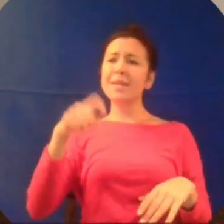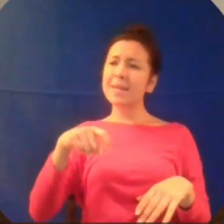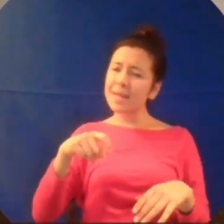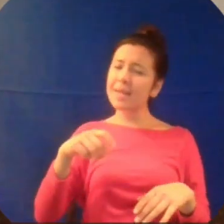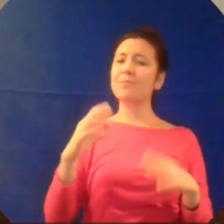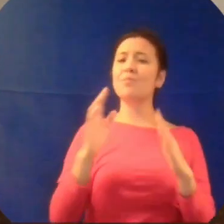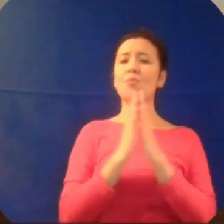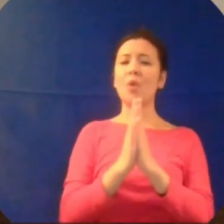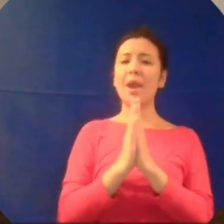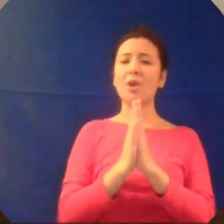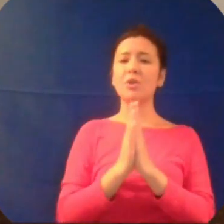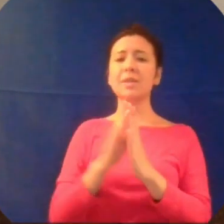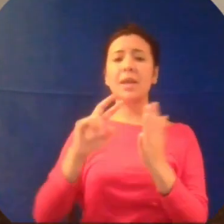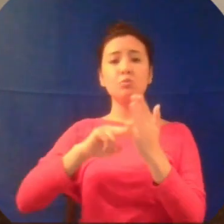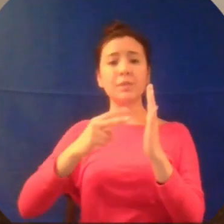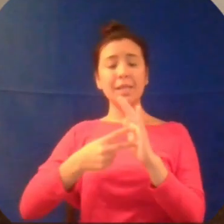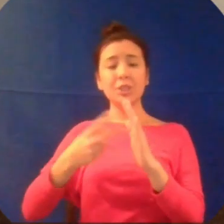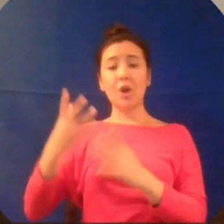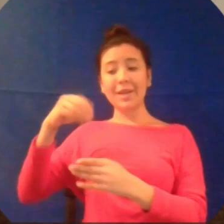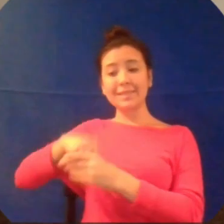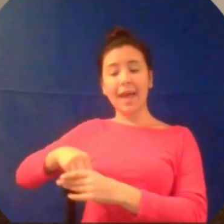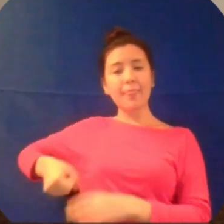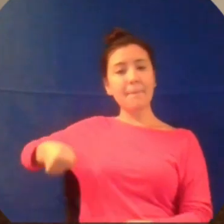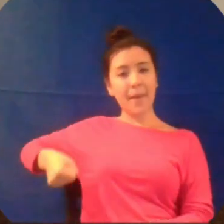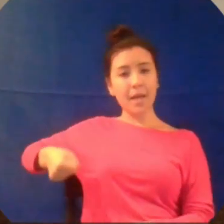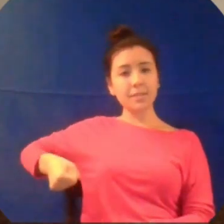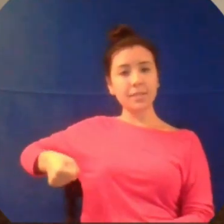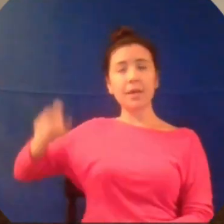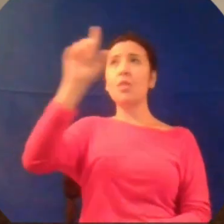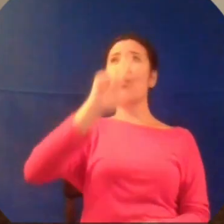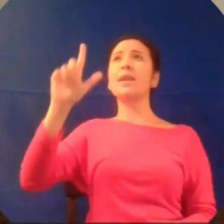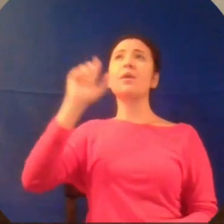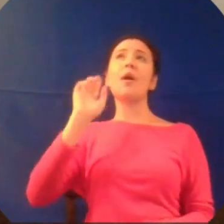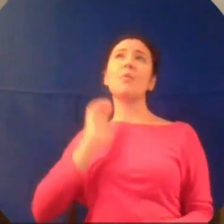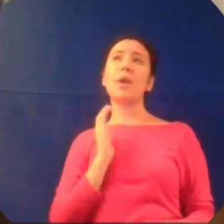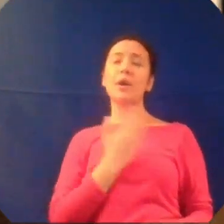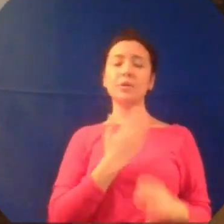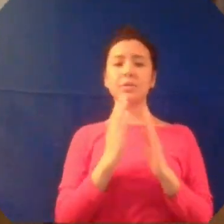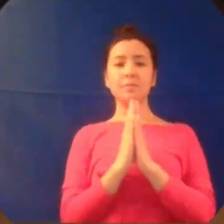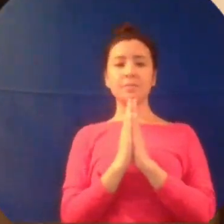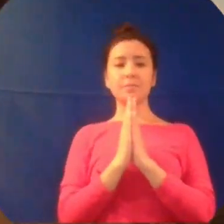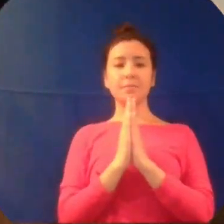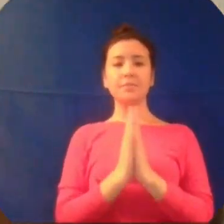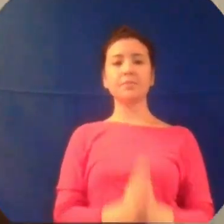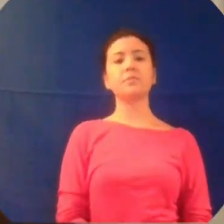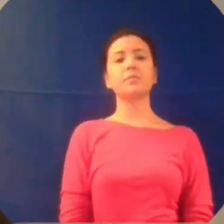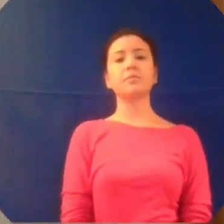intentions are contained in this basket, let us pray to the Lord. Lord, hear our prayer.